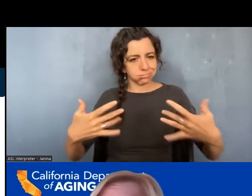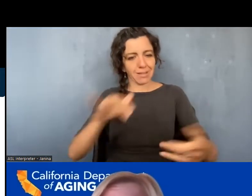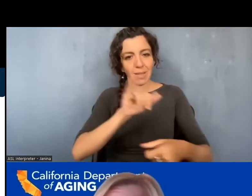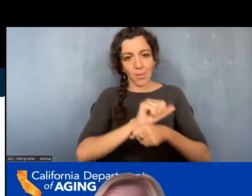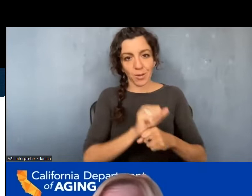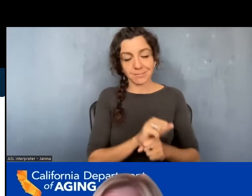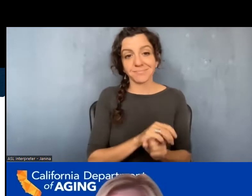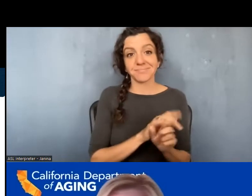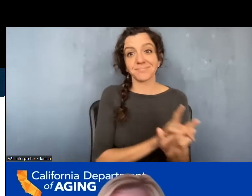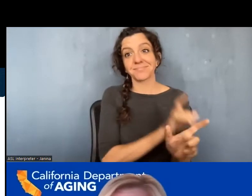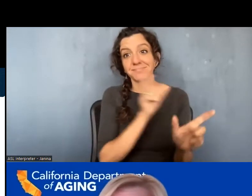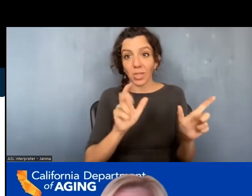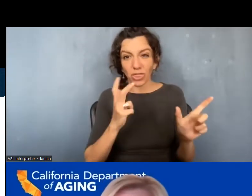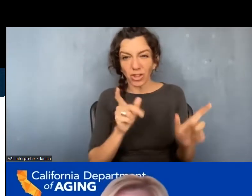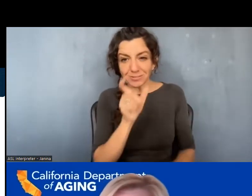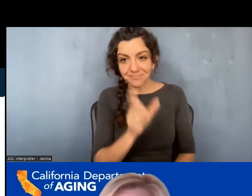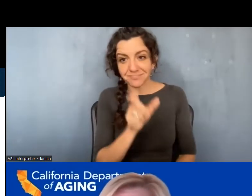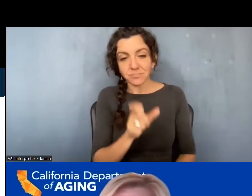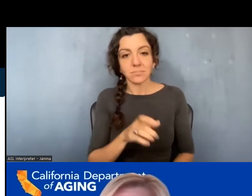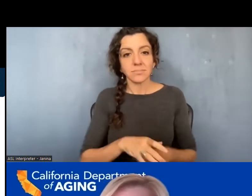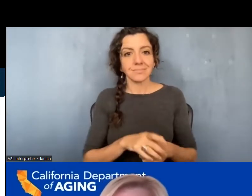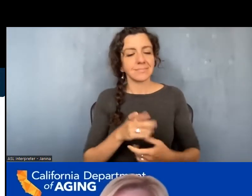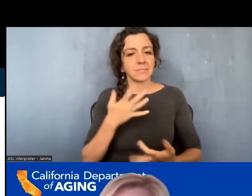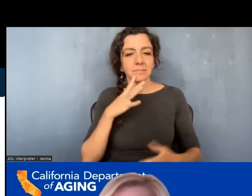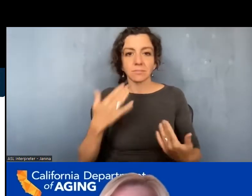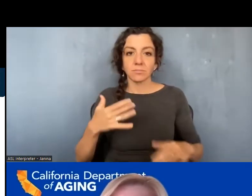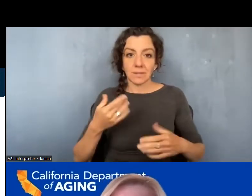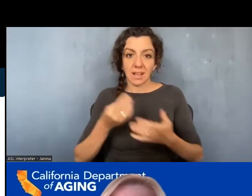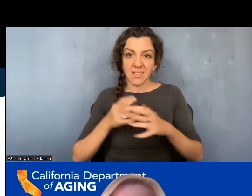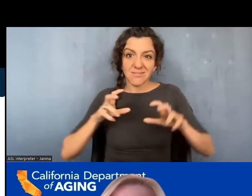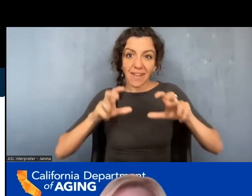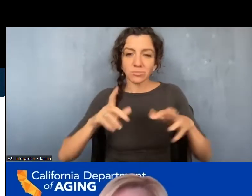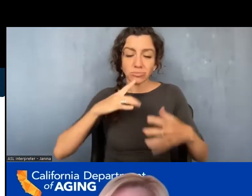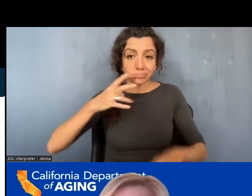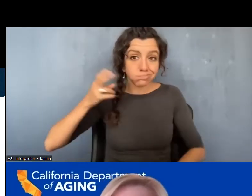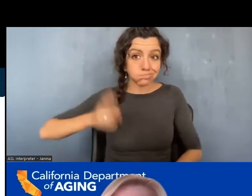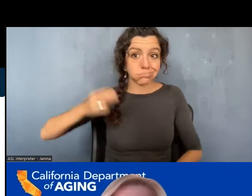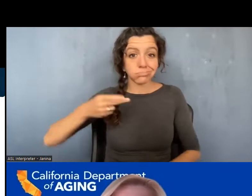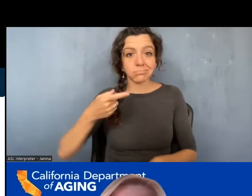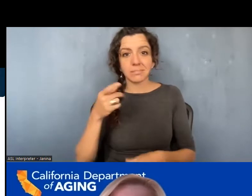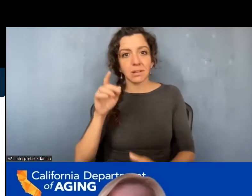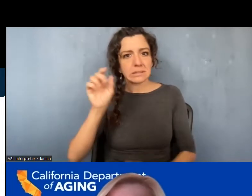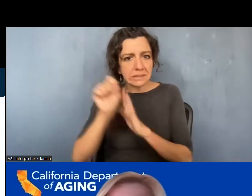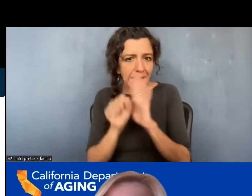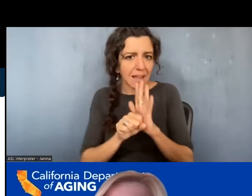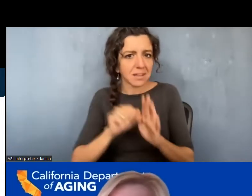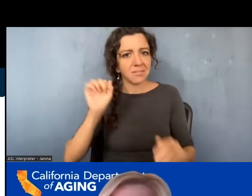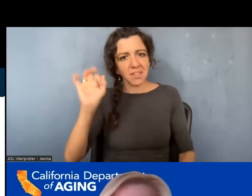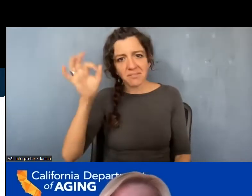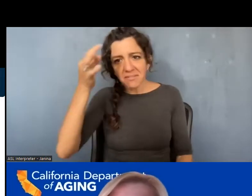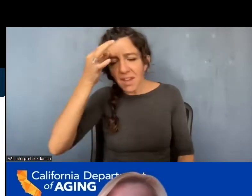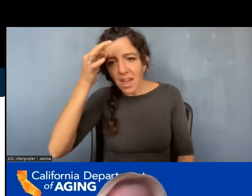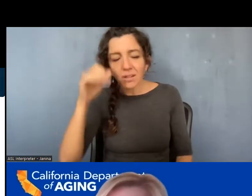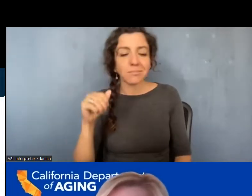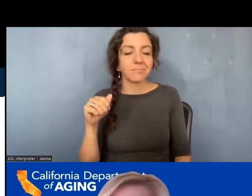seen historic investments, state level investments, general fund investments, federal funding investments, the American